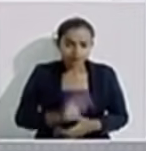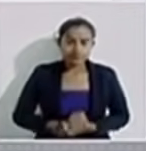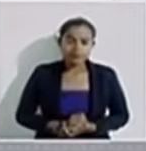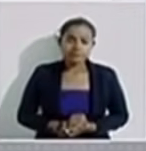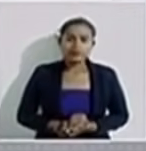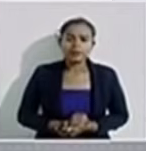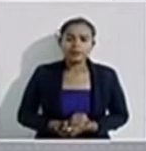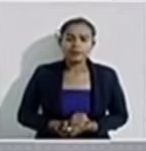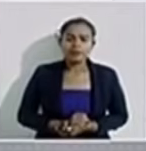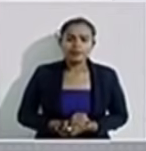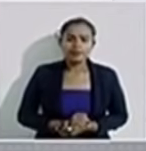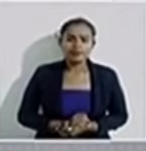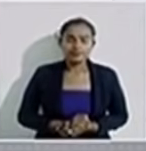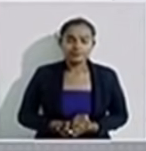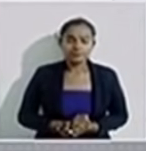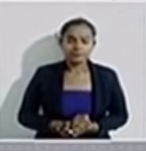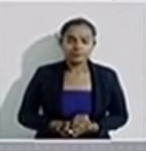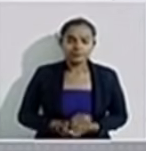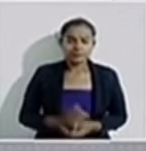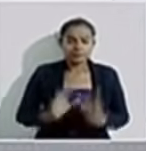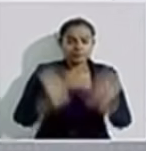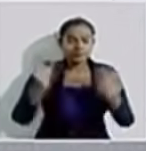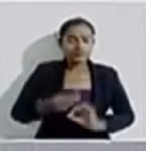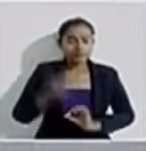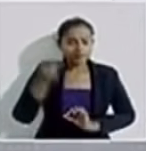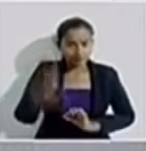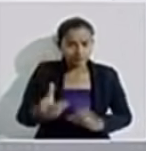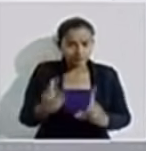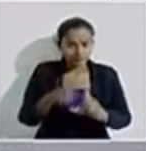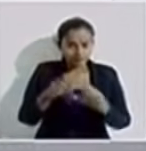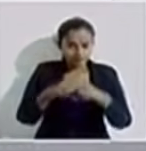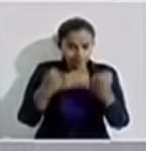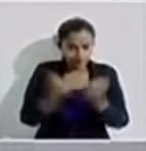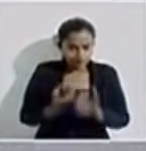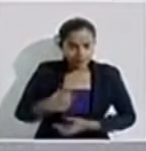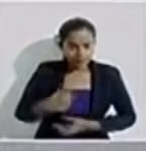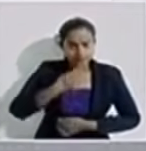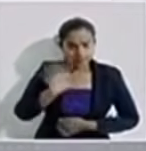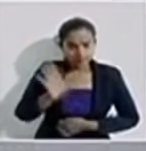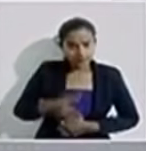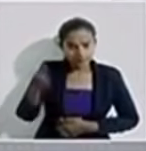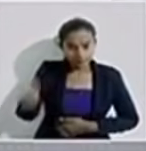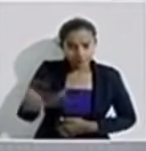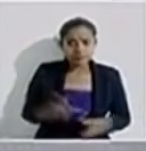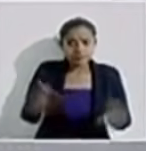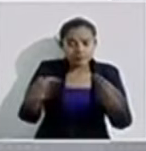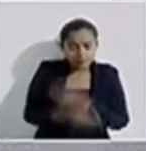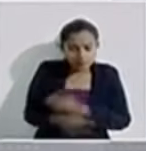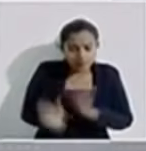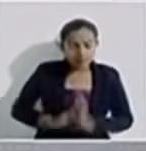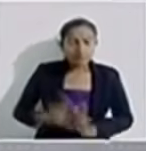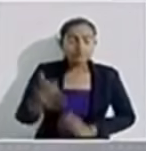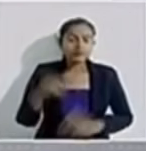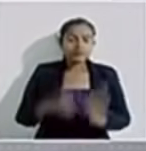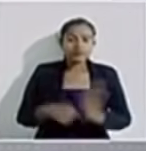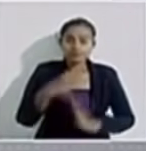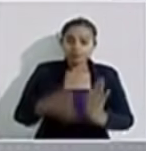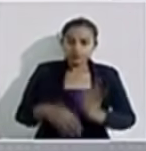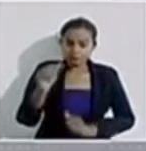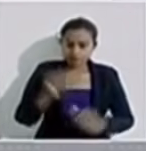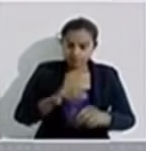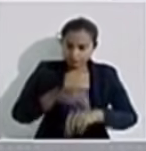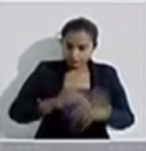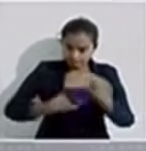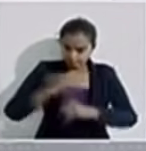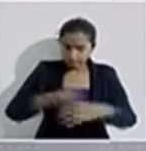Issuing a release, Epic Lanka Technologies says it is only contracted to the National Medicines Regulatory Authority. The company also states that it had